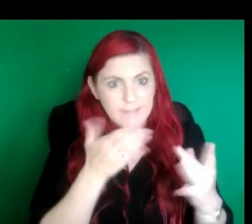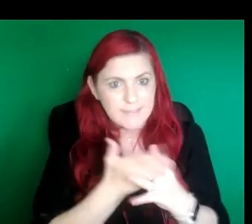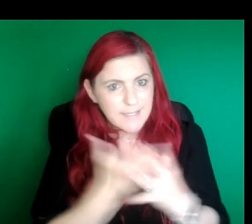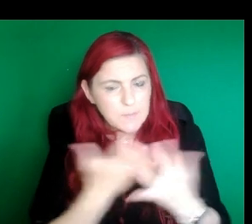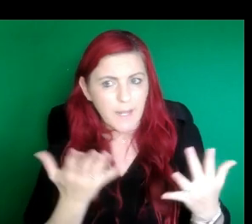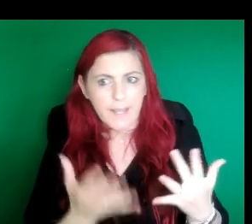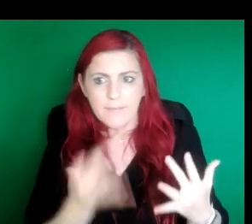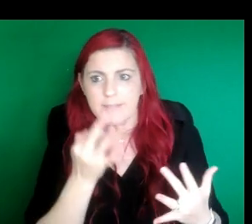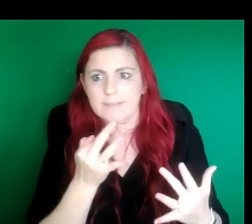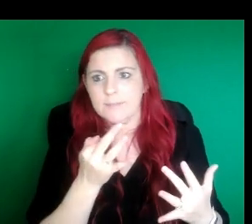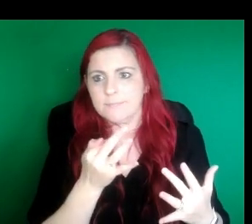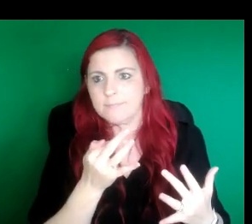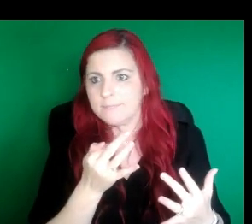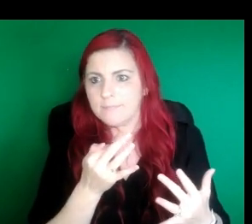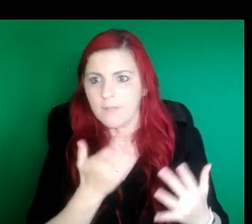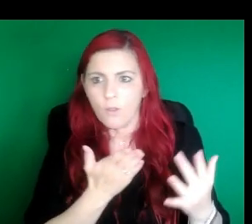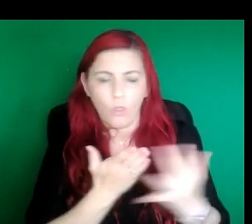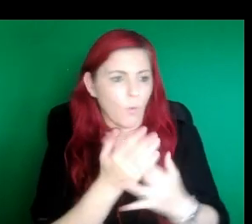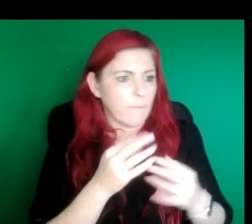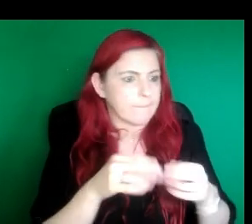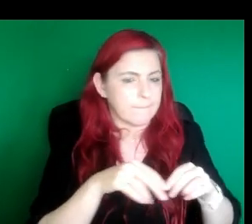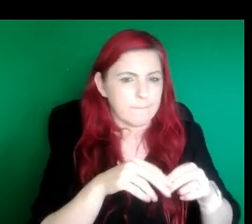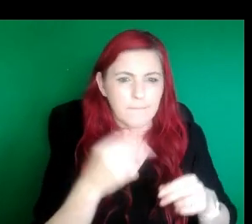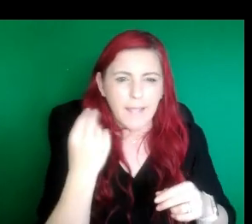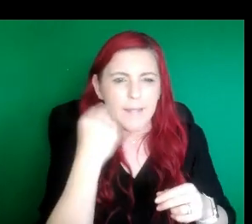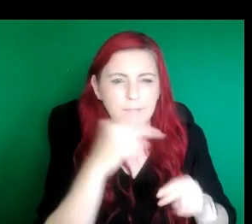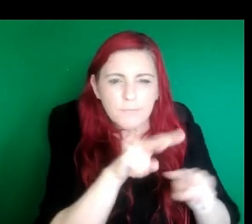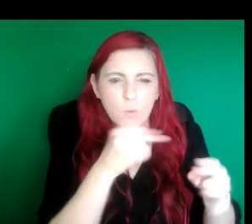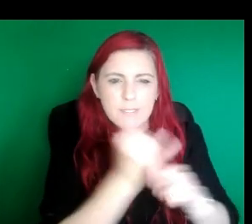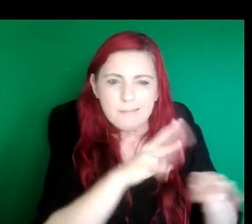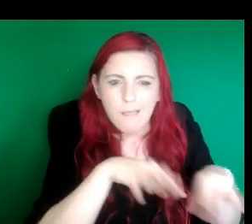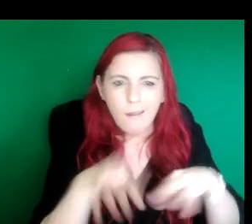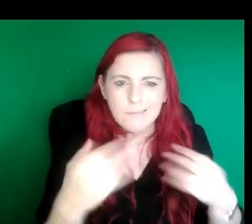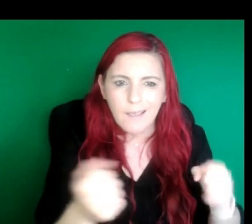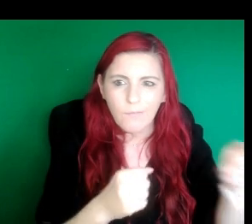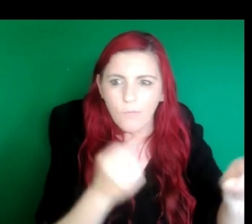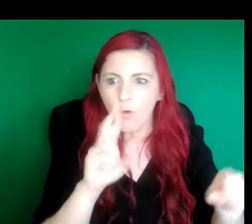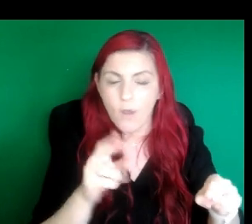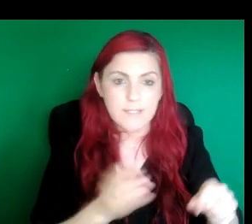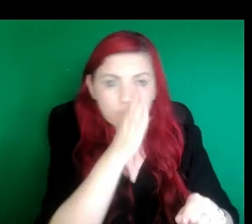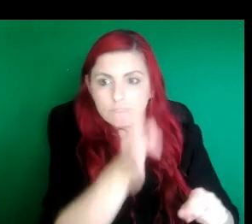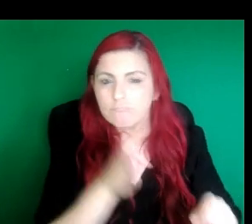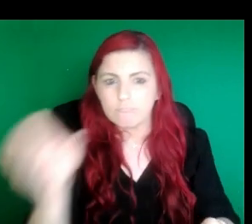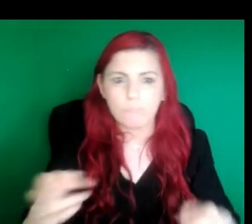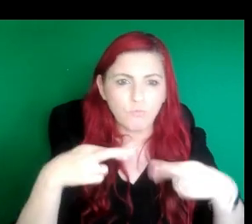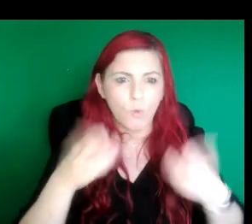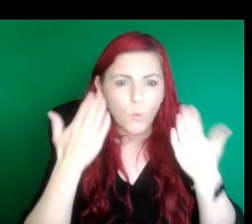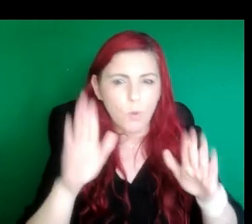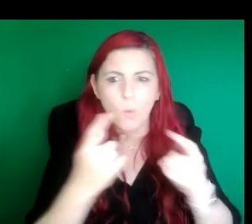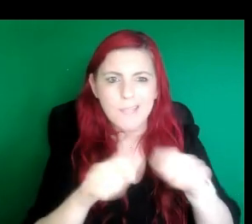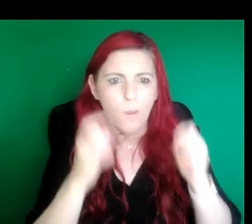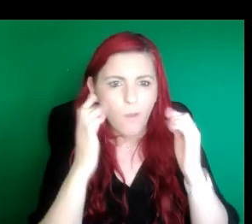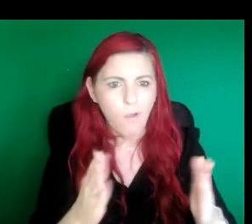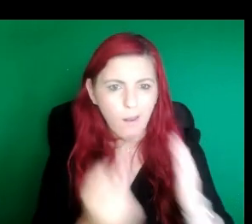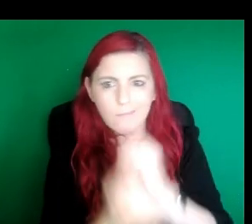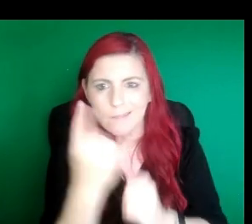know, Facebook groups where they can submit videos like they did in Scotland, or whether that's going around the country and doing various like town hall